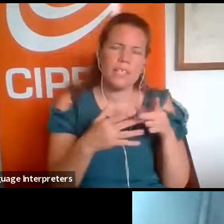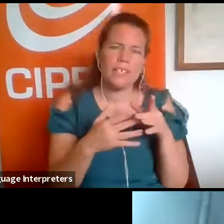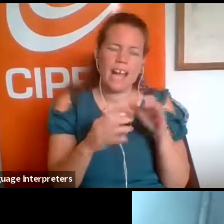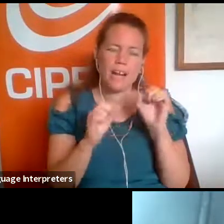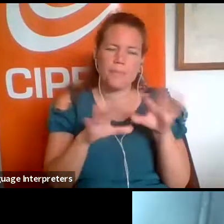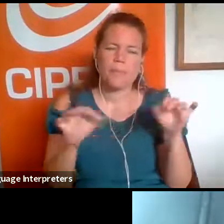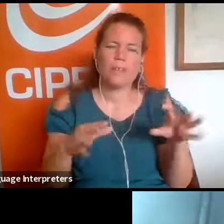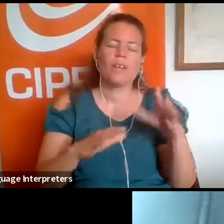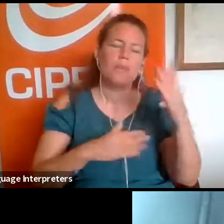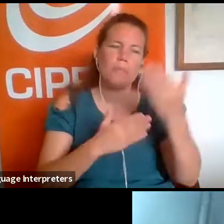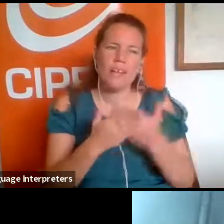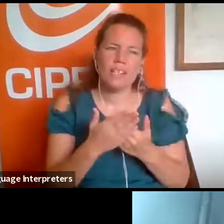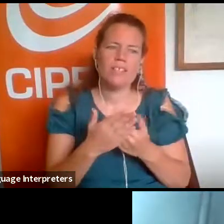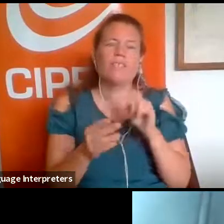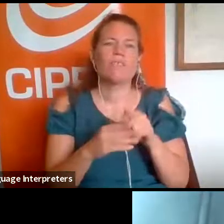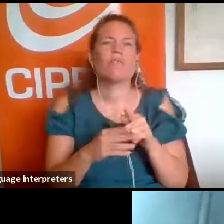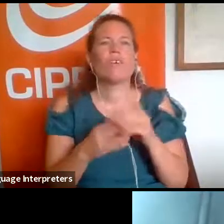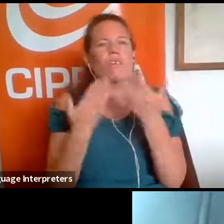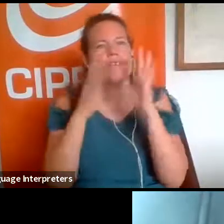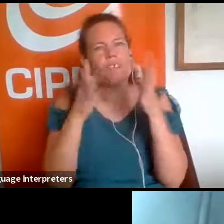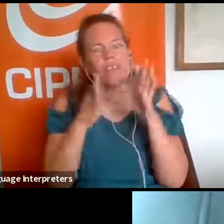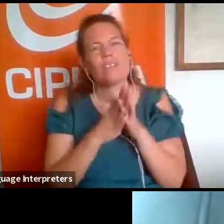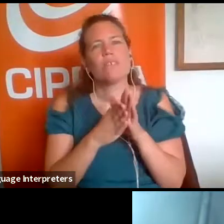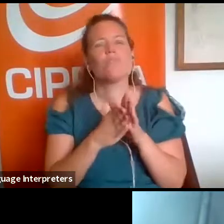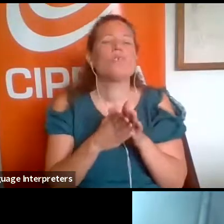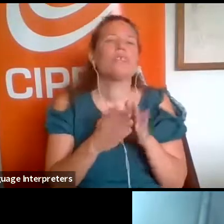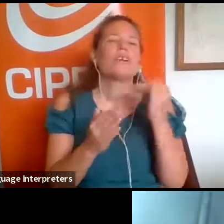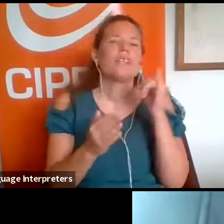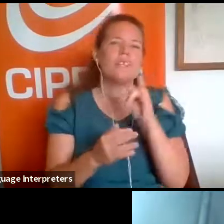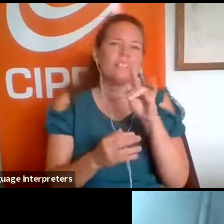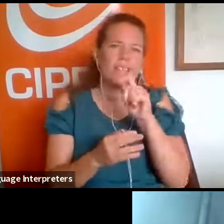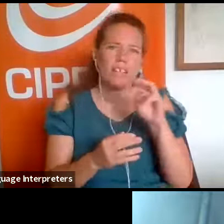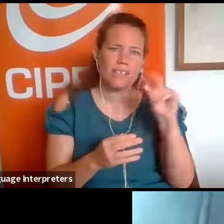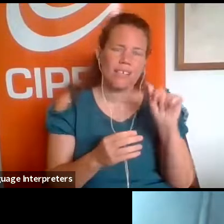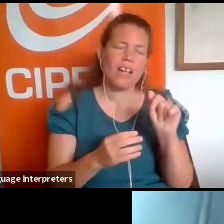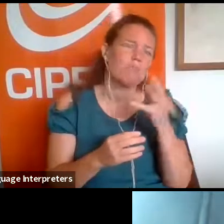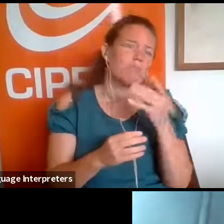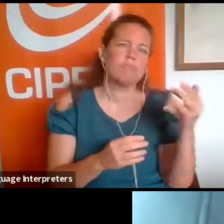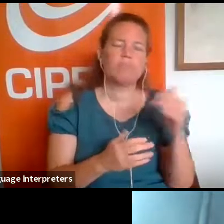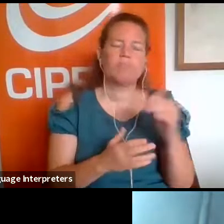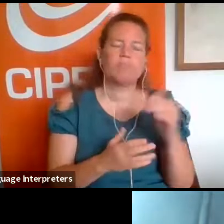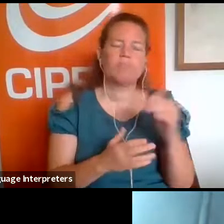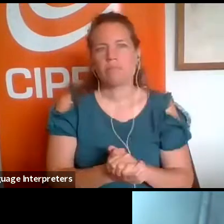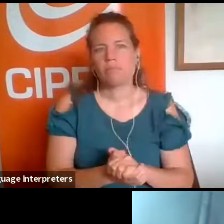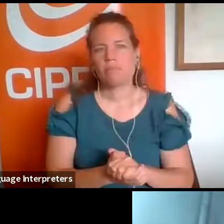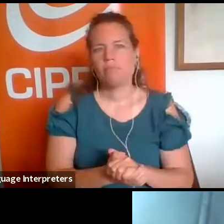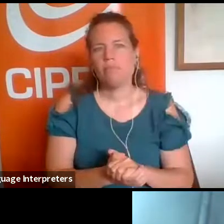under AITA for more details. Thank you very much once again.